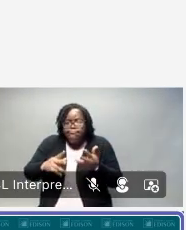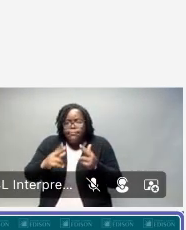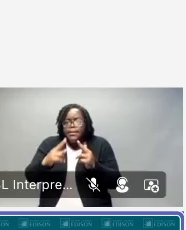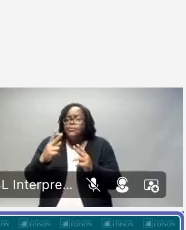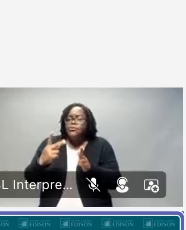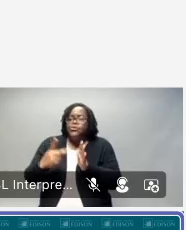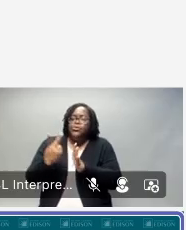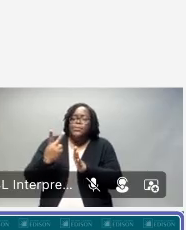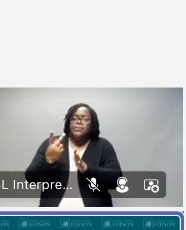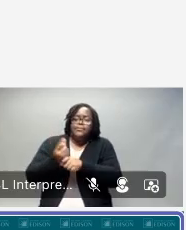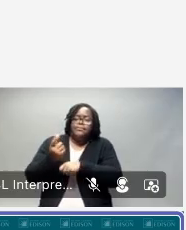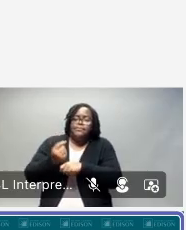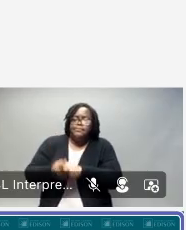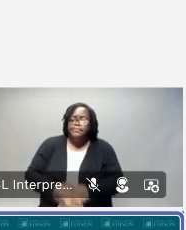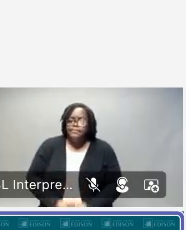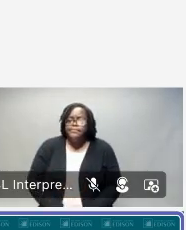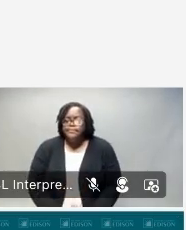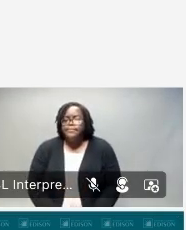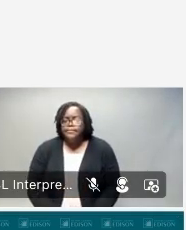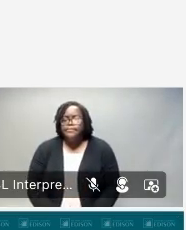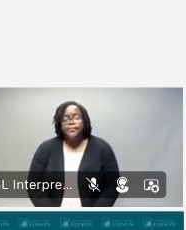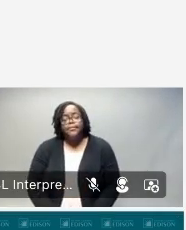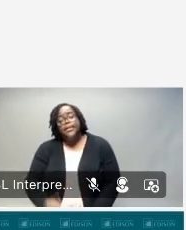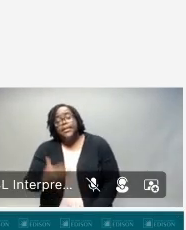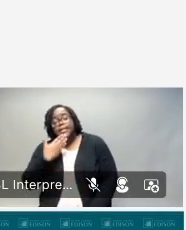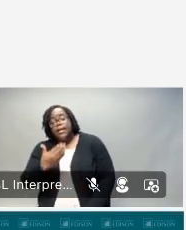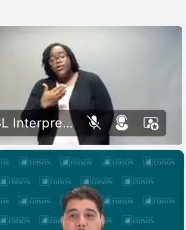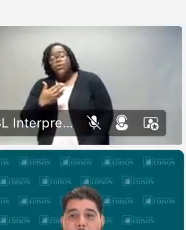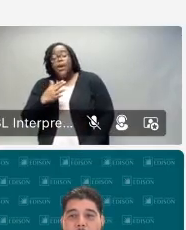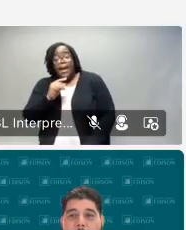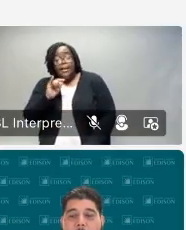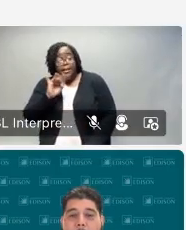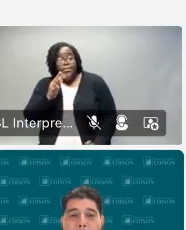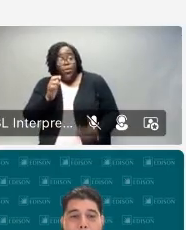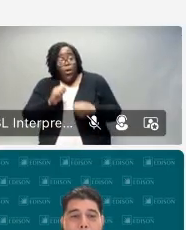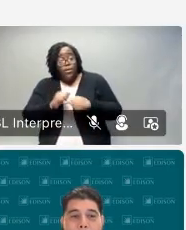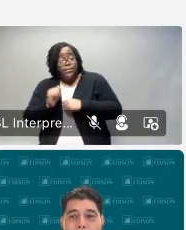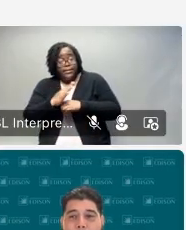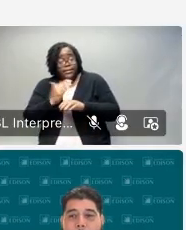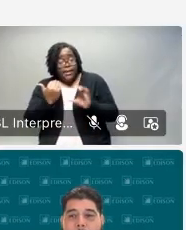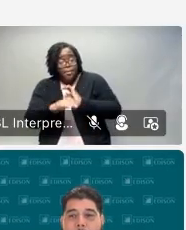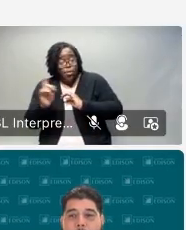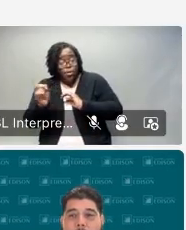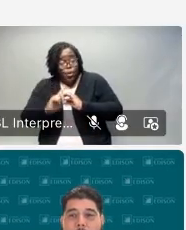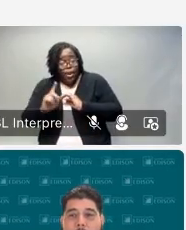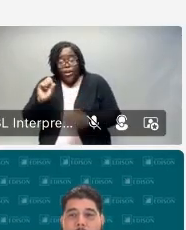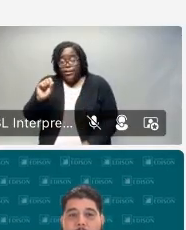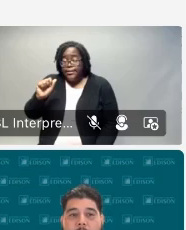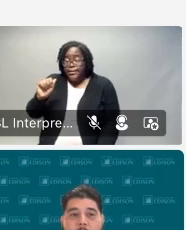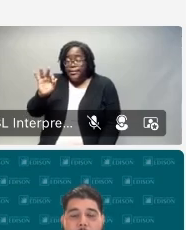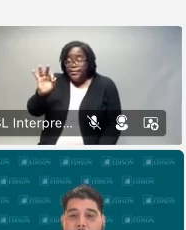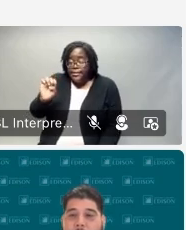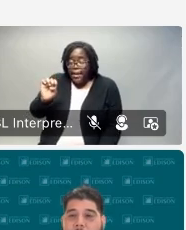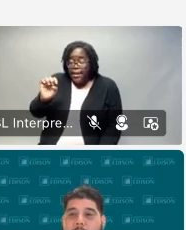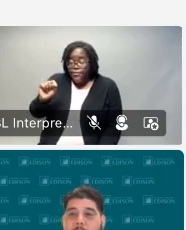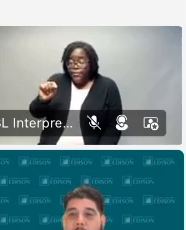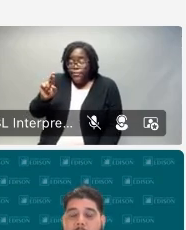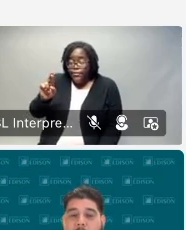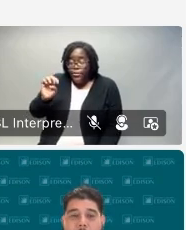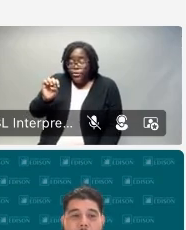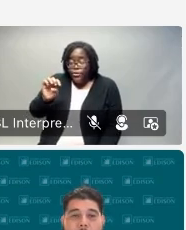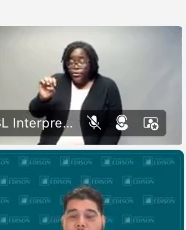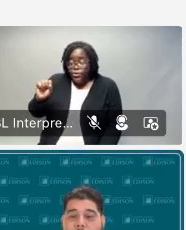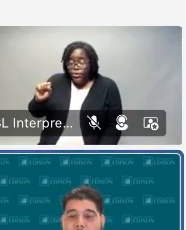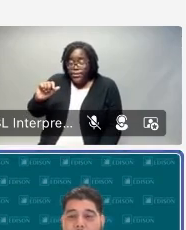year. Great, Raphael. And if they wanted to send an email, would it be safetrees@sce.com? Is that the email